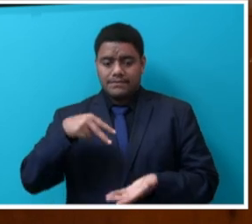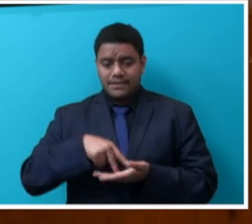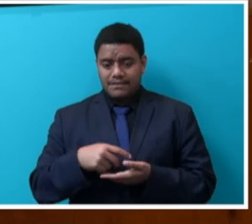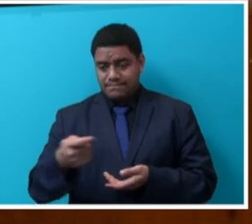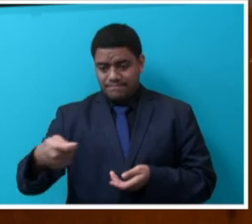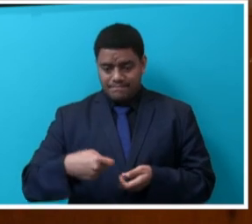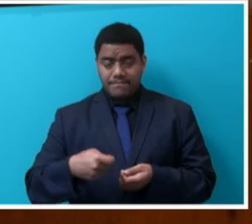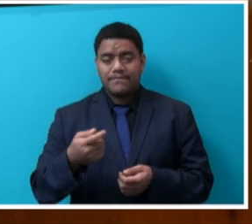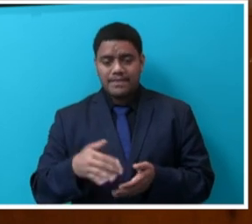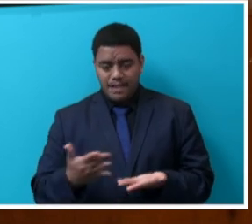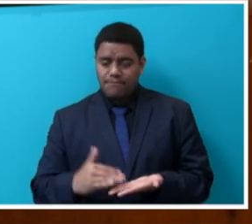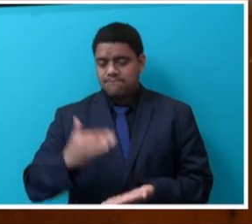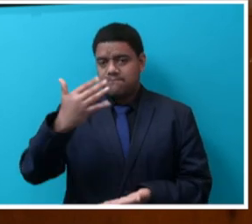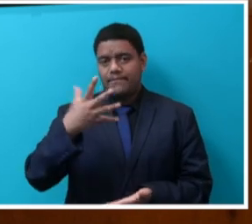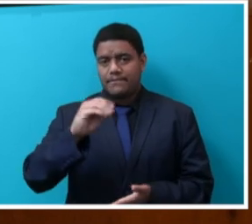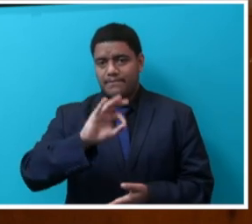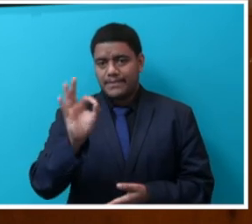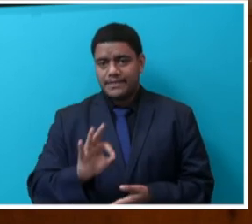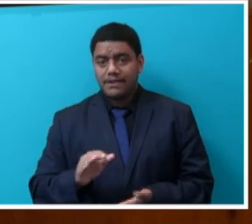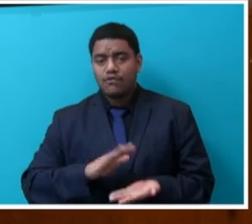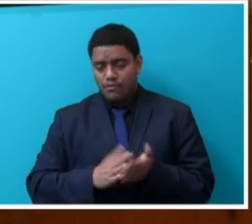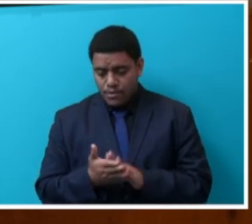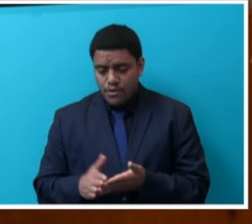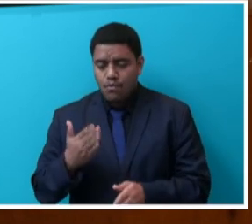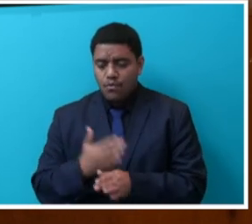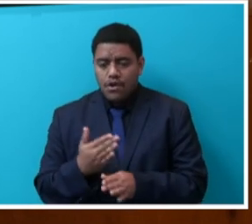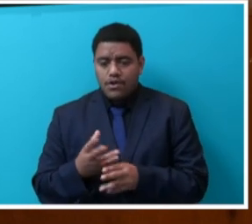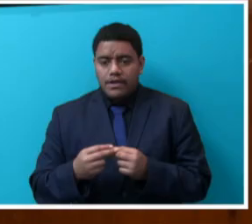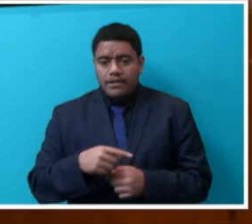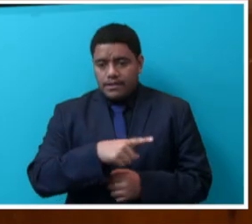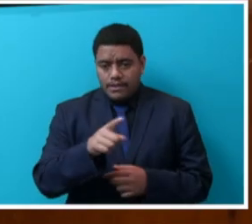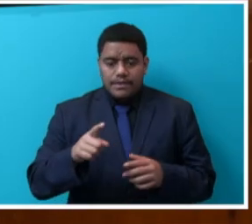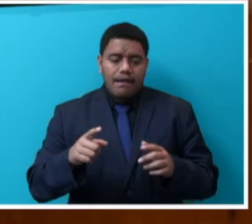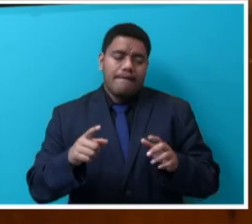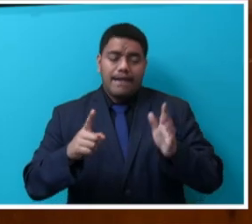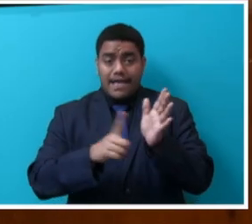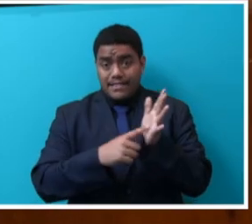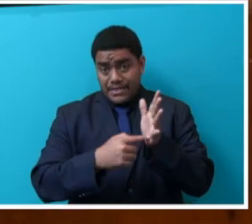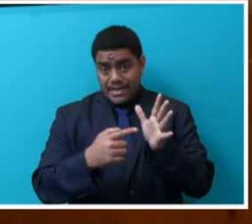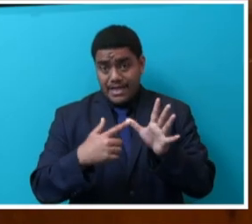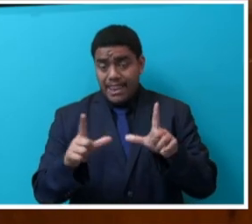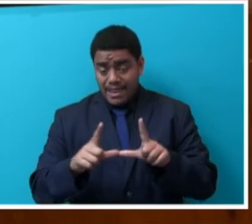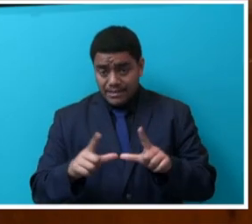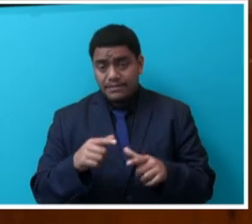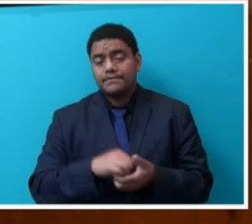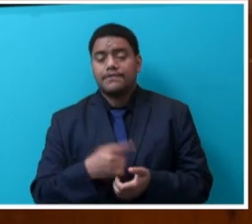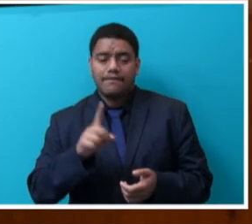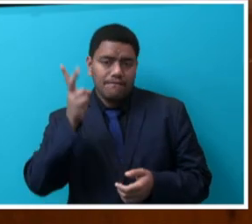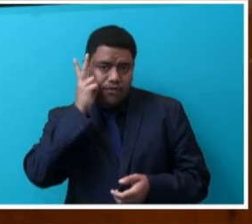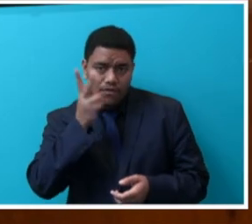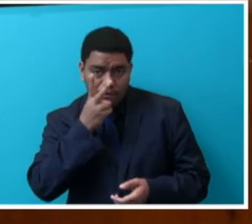50%. The committee continues to work with operators, the LTA, Consumer Council of Fiji, and Vodafone